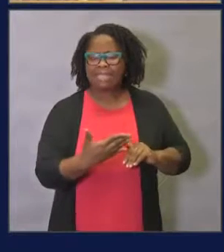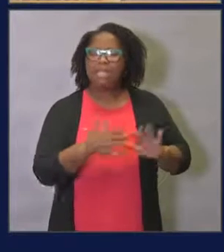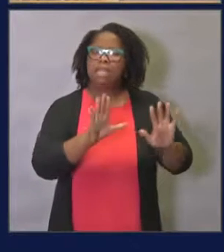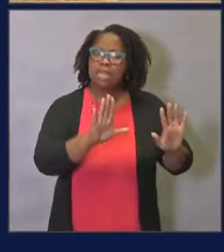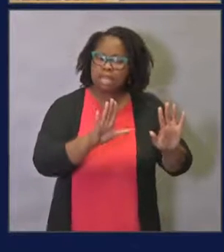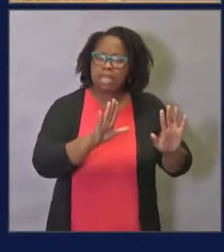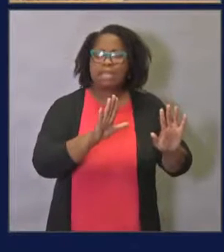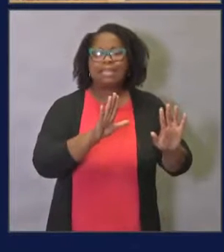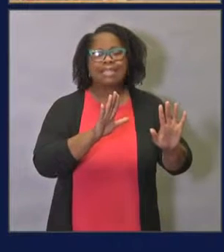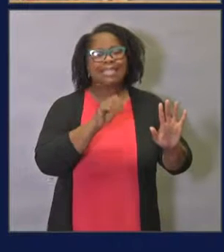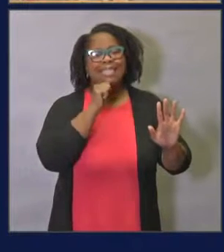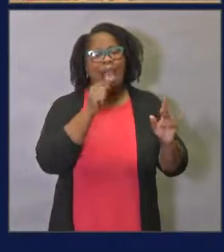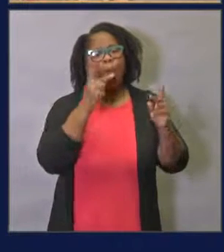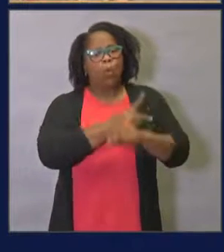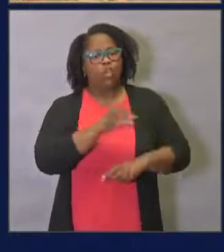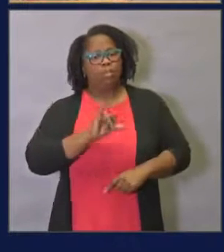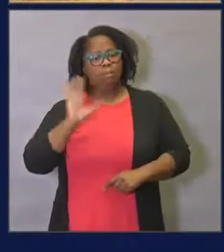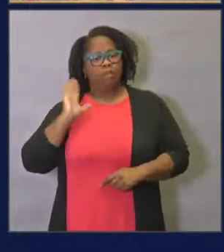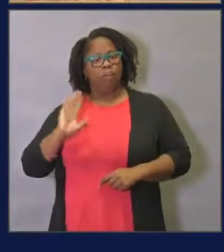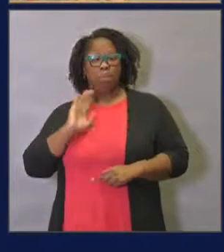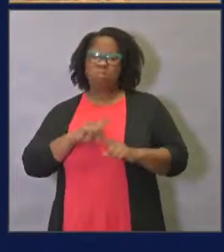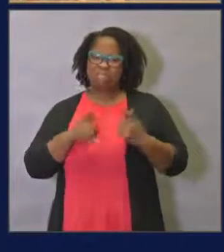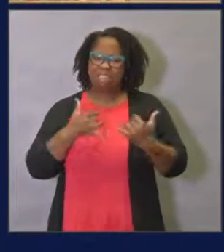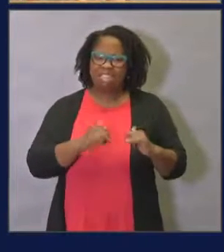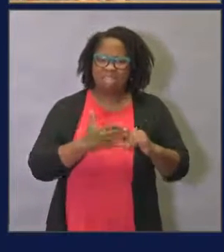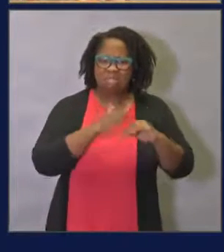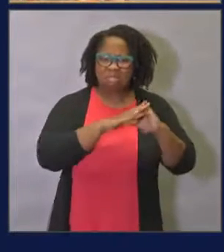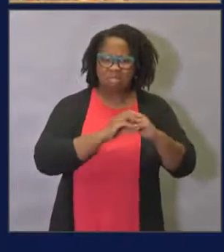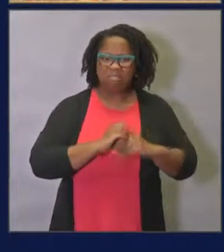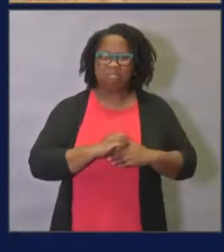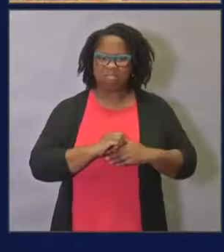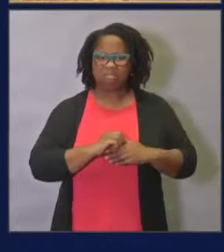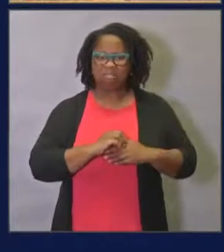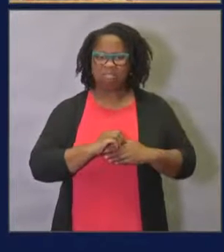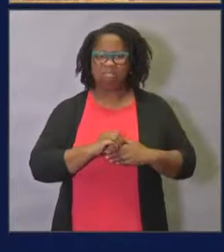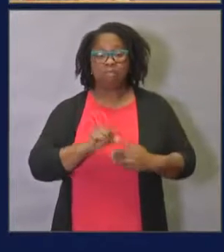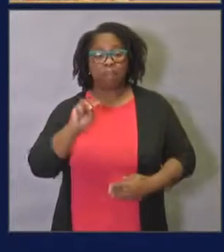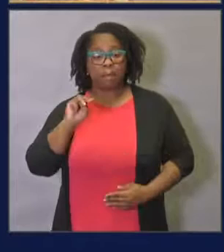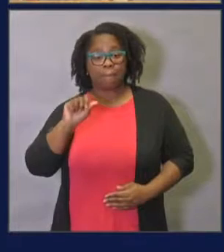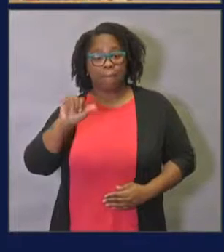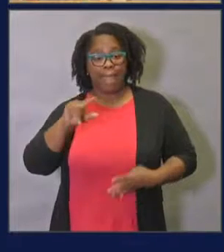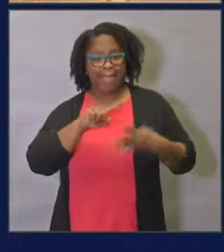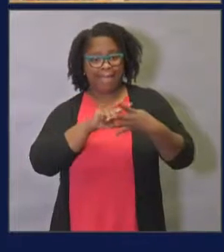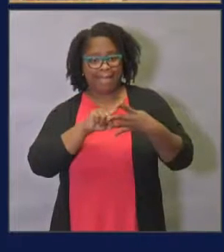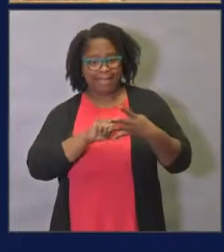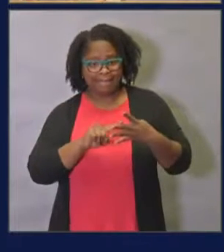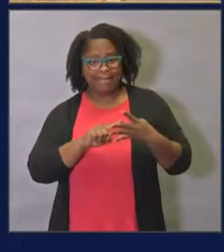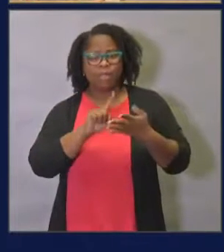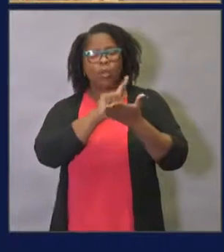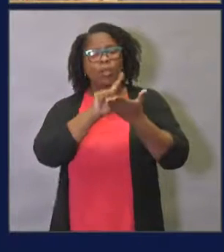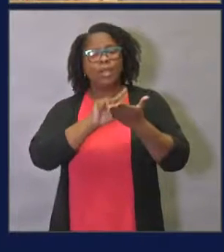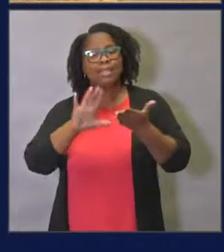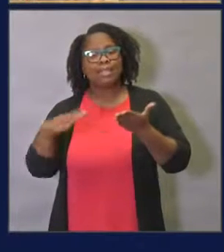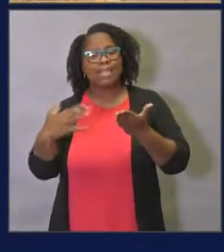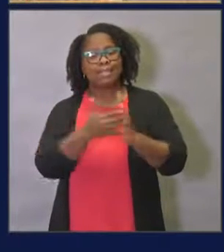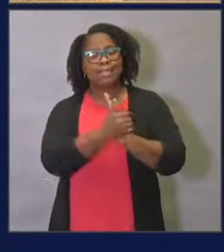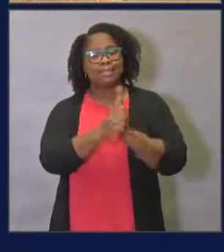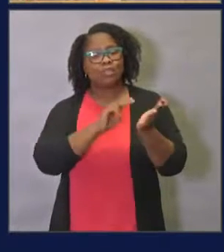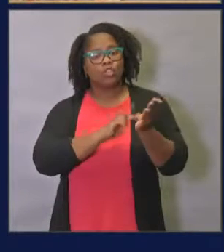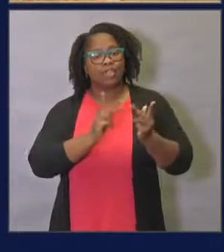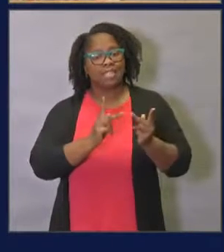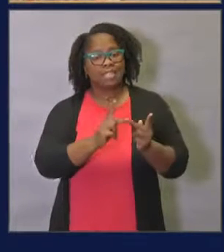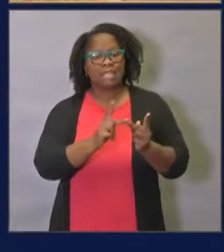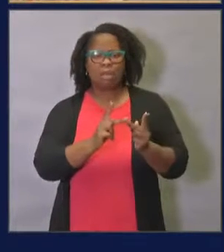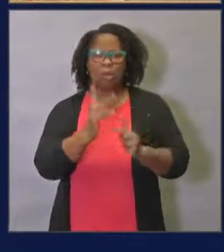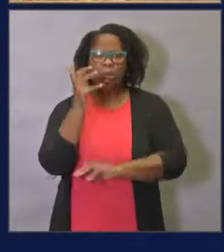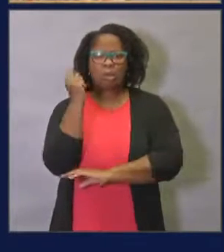early on in the pandemic. In early May, weekly deaths for residents at skilled nursing facilities reached a high of